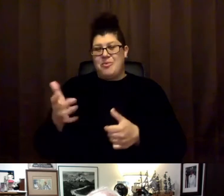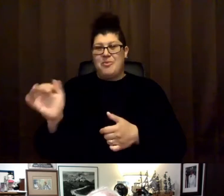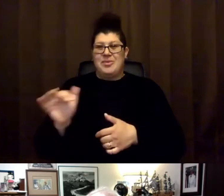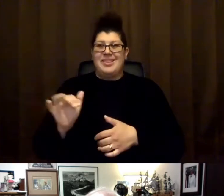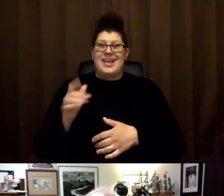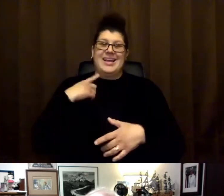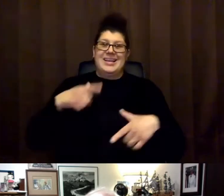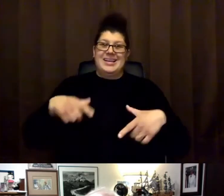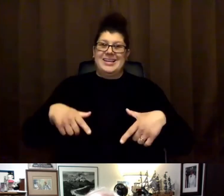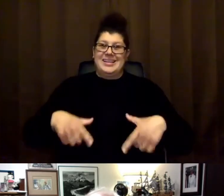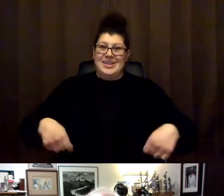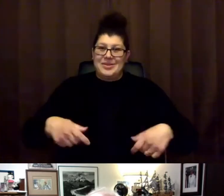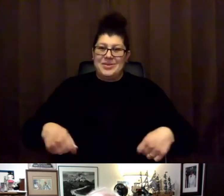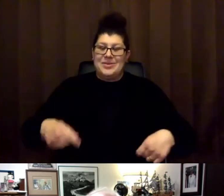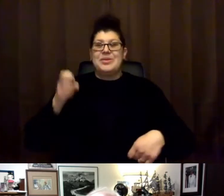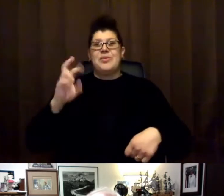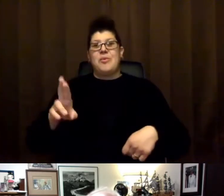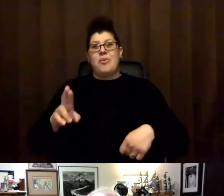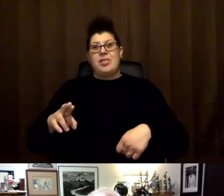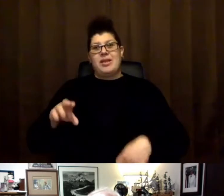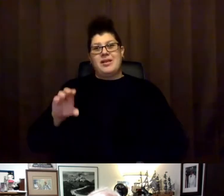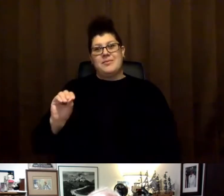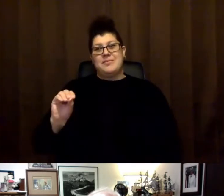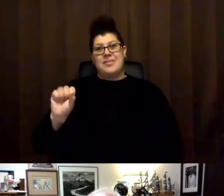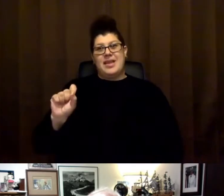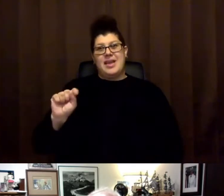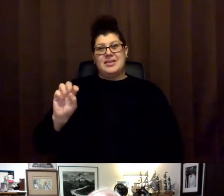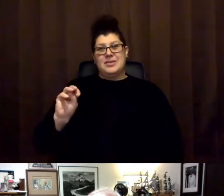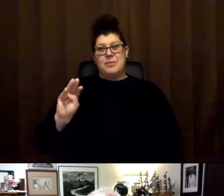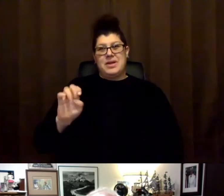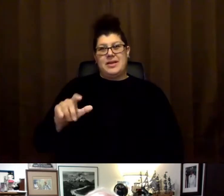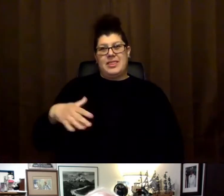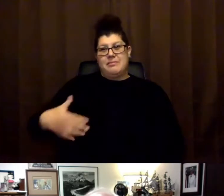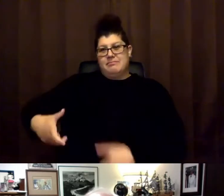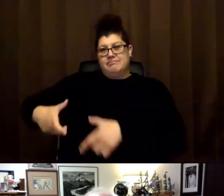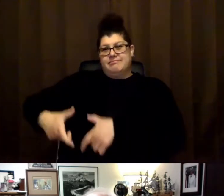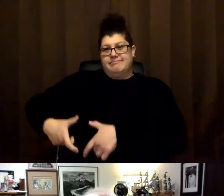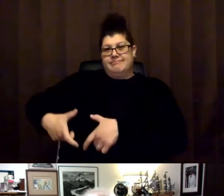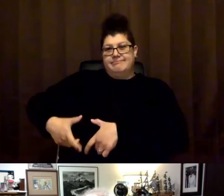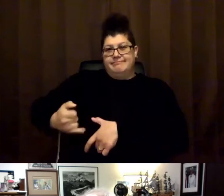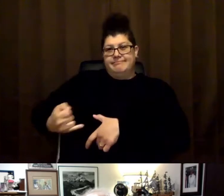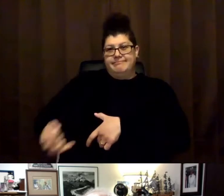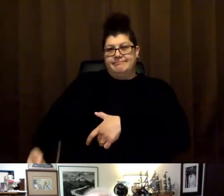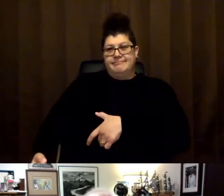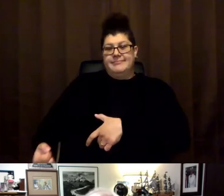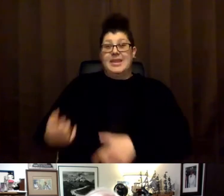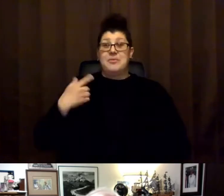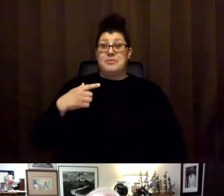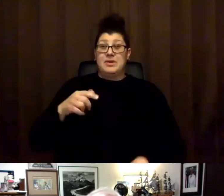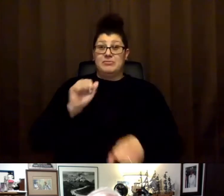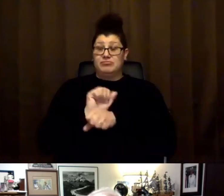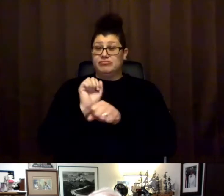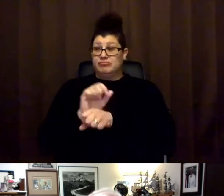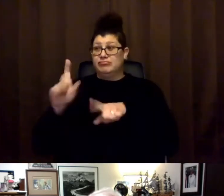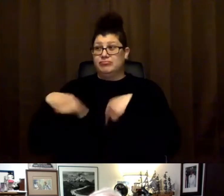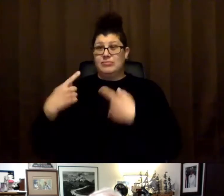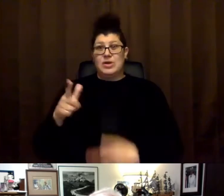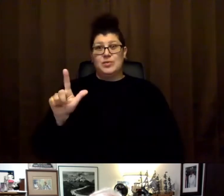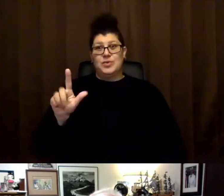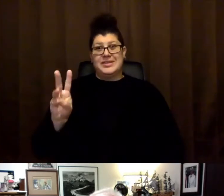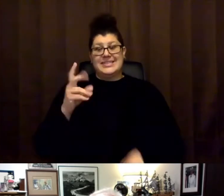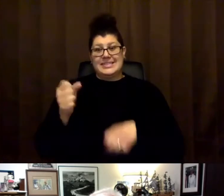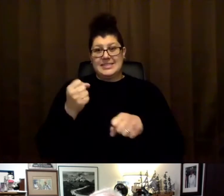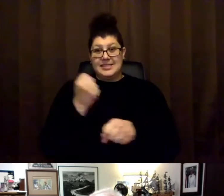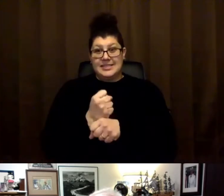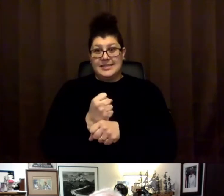urological, ostomy, and wound care. So very broad based. We've been in business for 26 years,